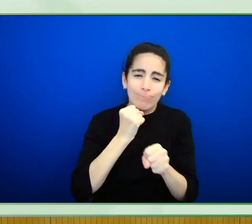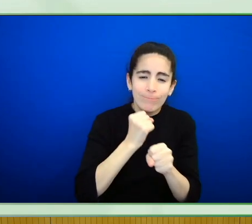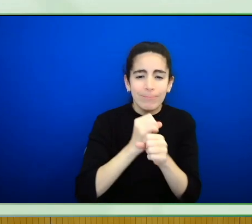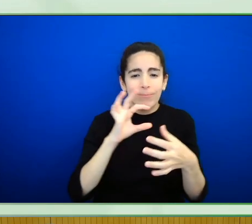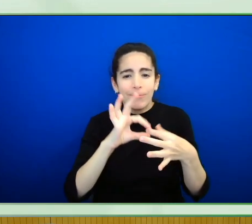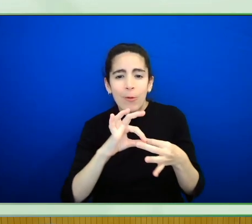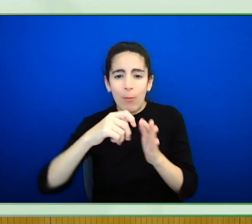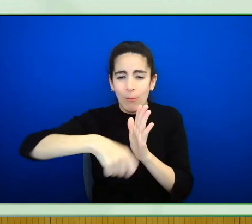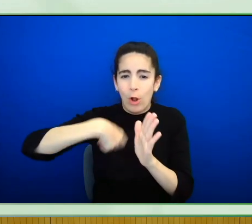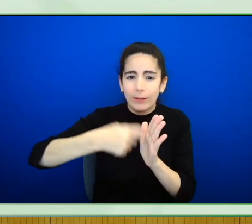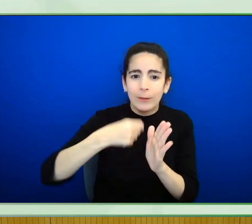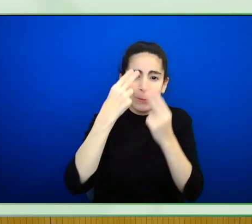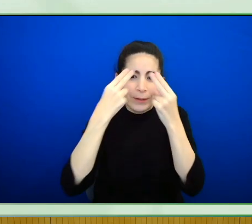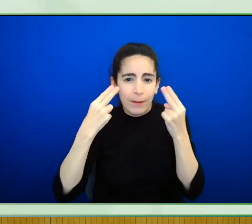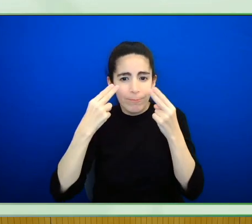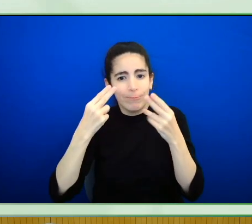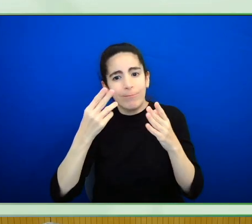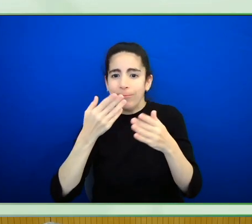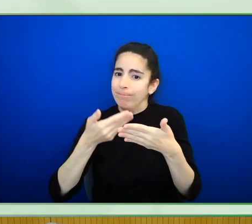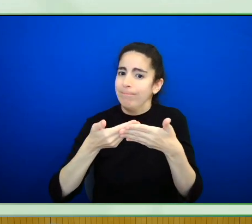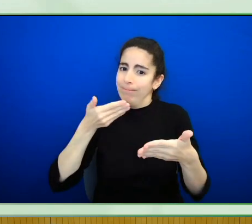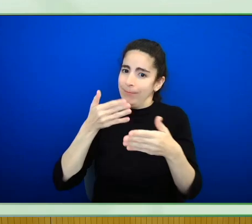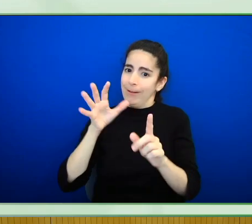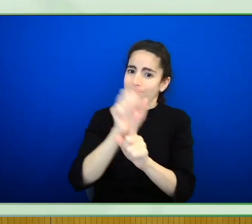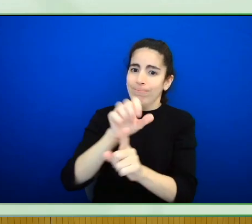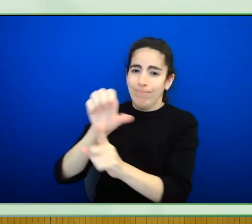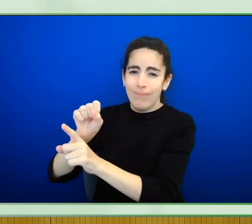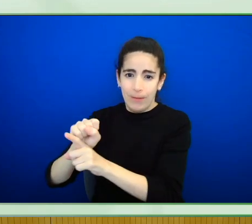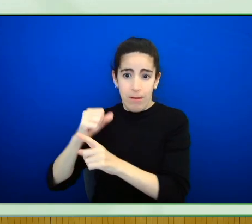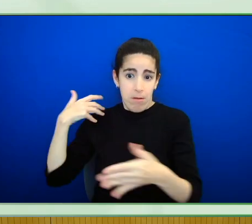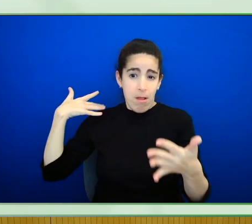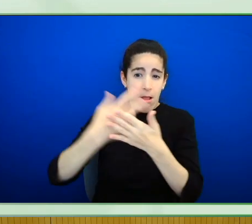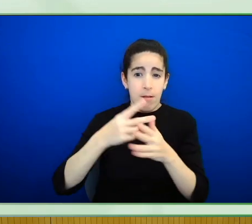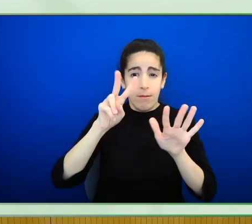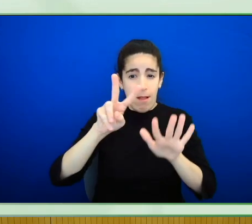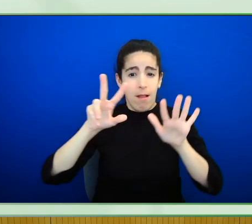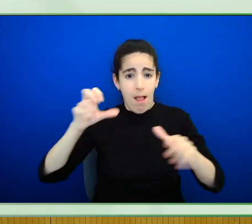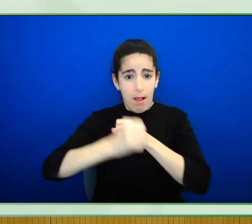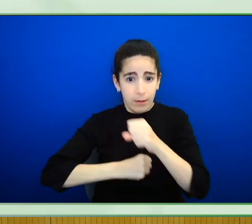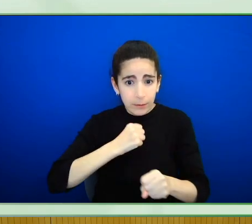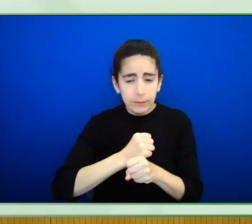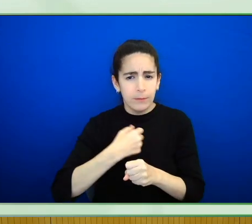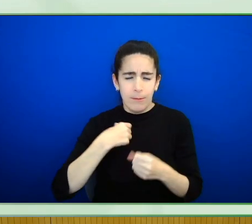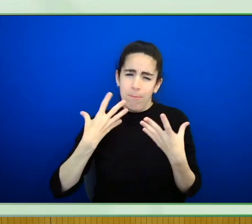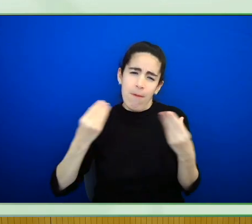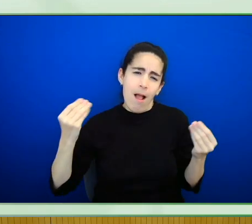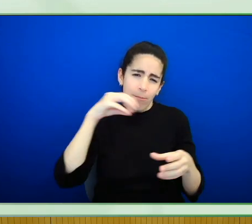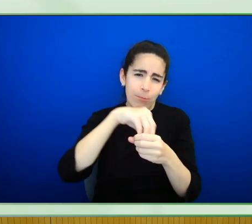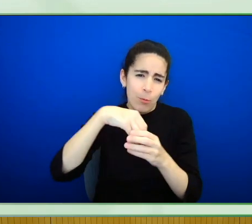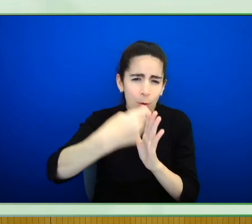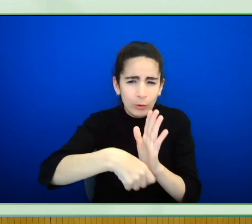have implemented so many projects, I have seen so many innovations, but believe me, I haven't came